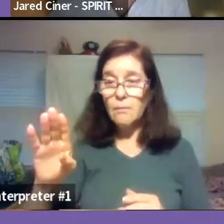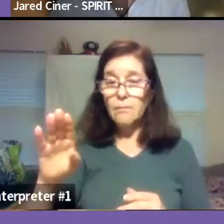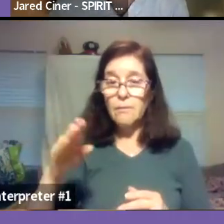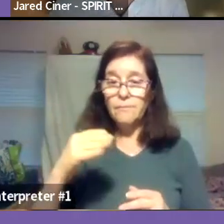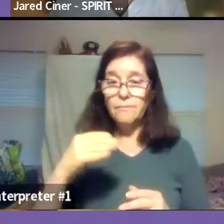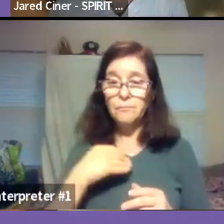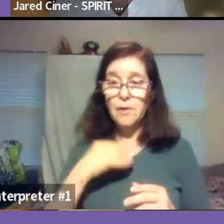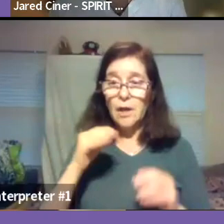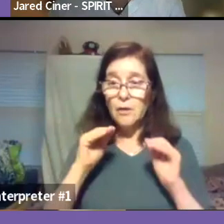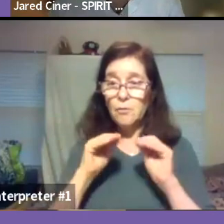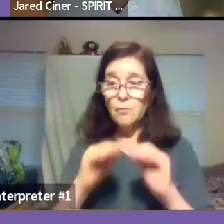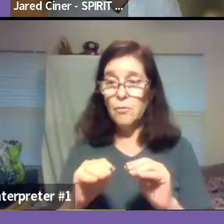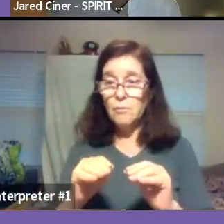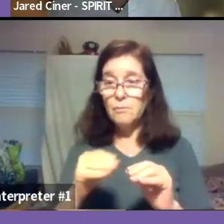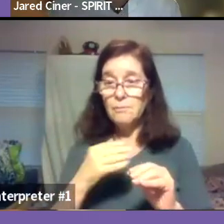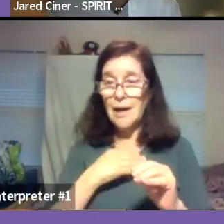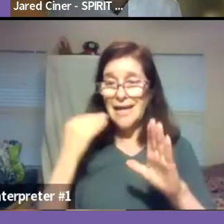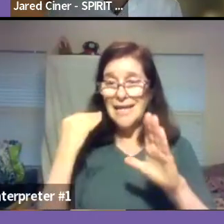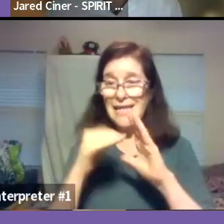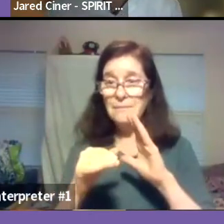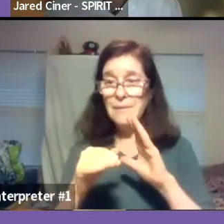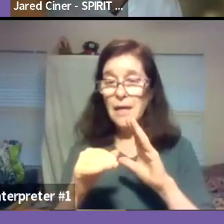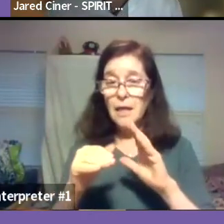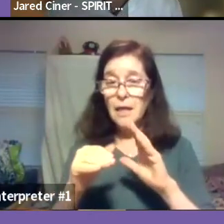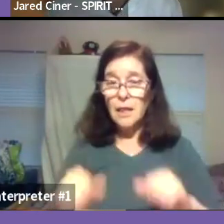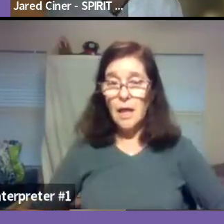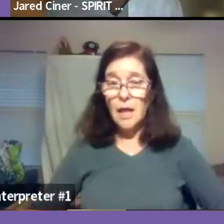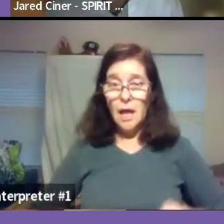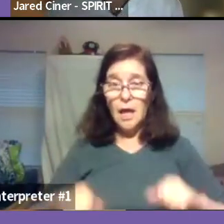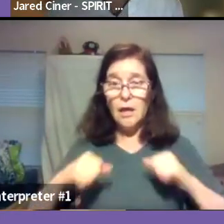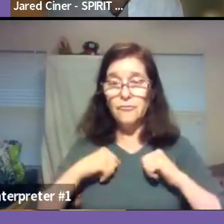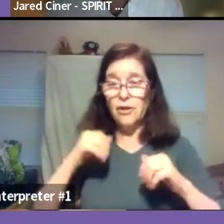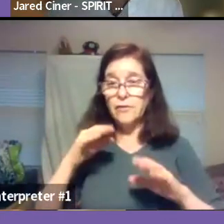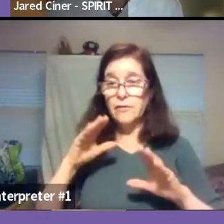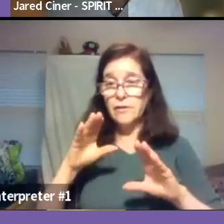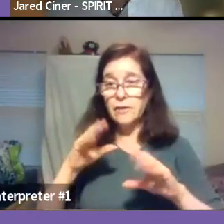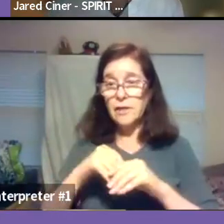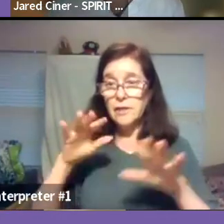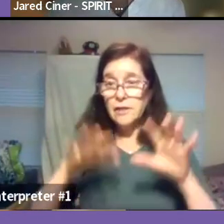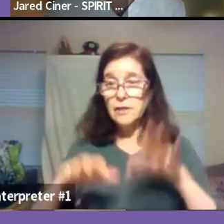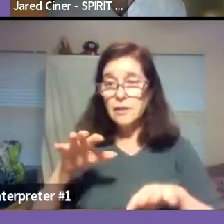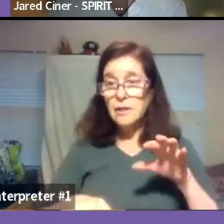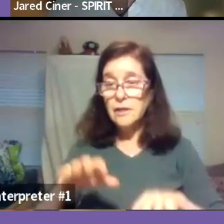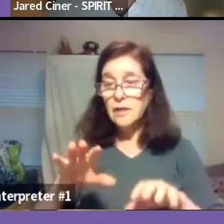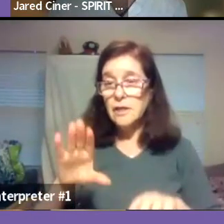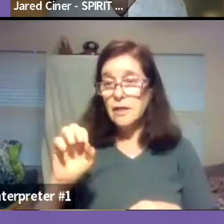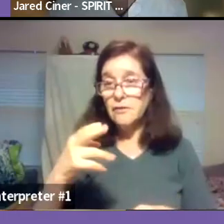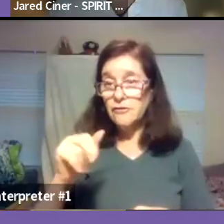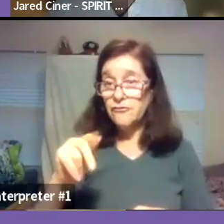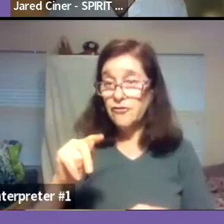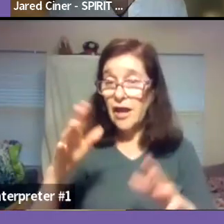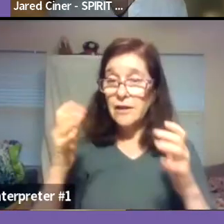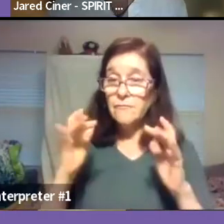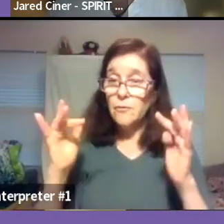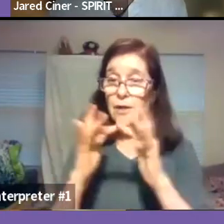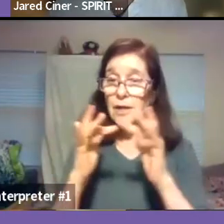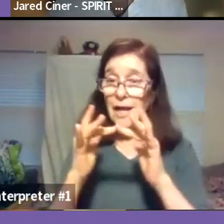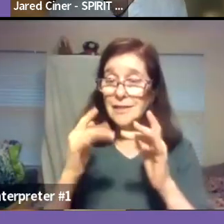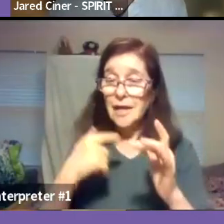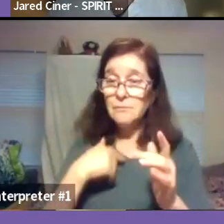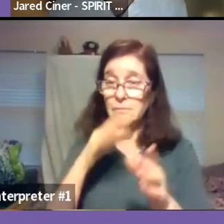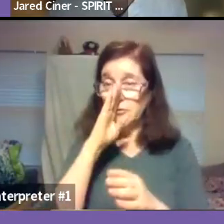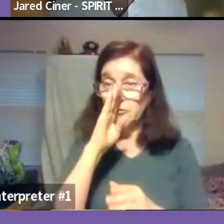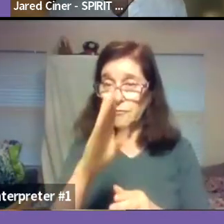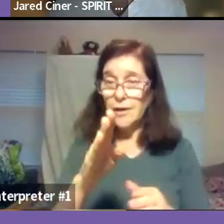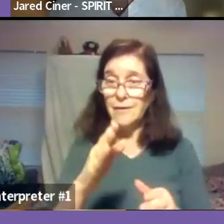my put my email address in the chat. If you'd like to reach out to me directly, I would be more than happy